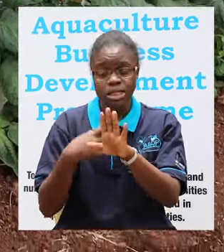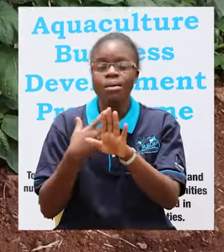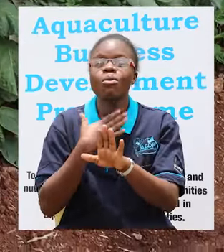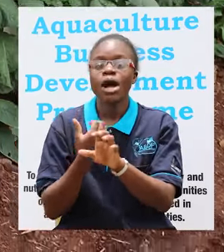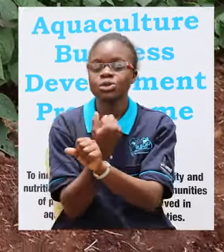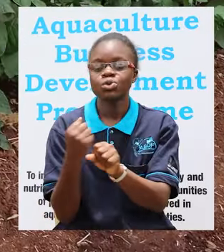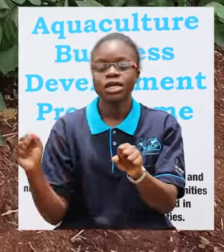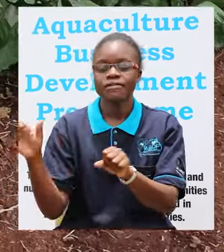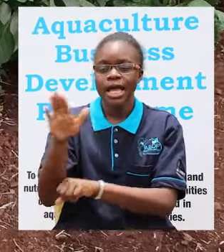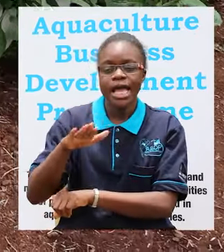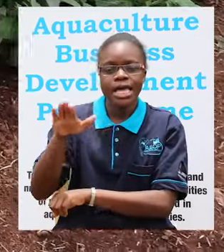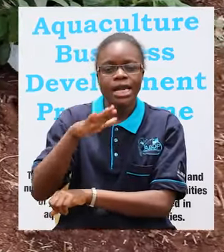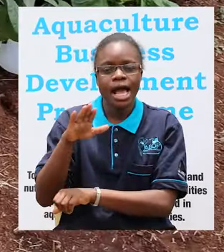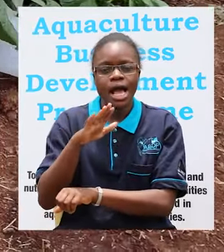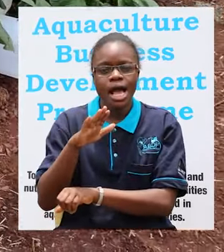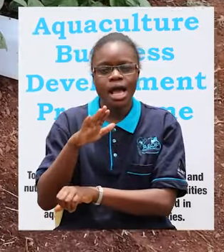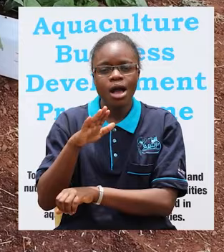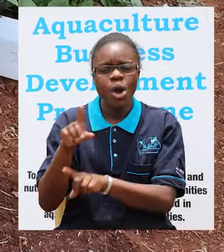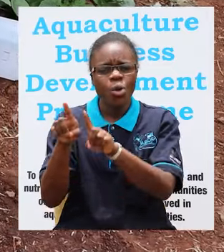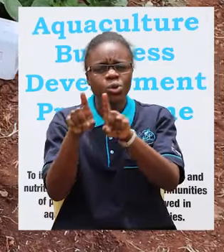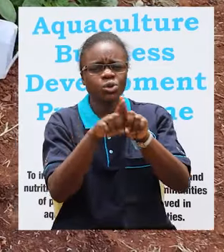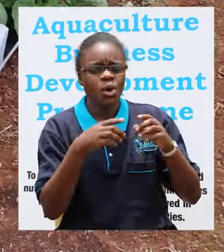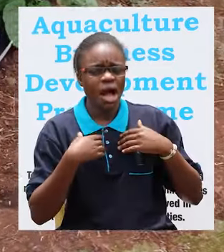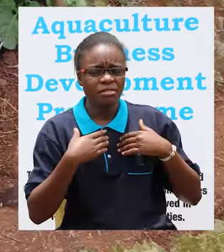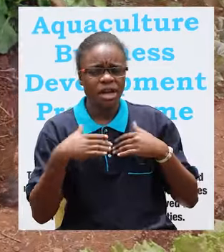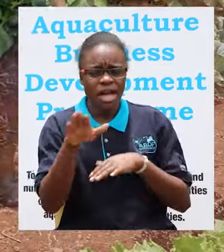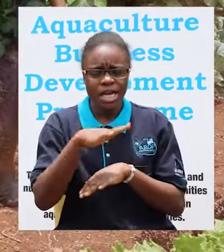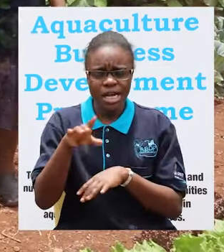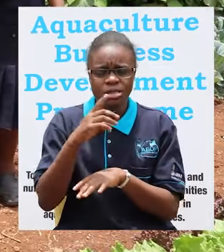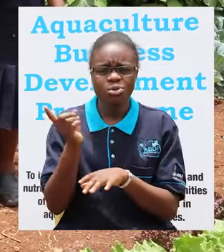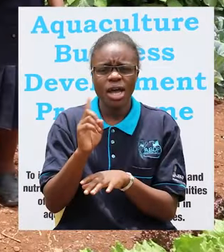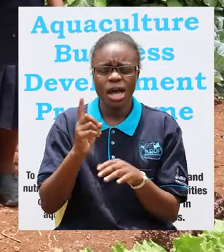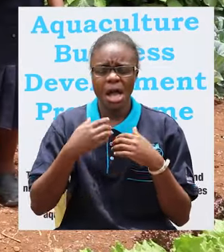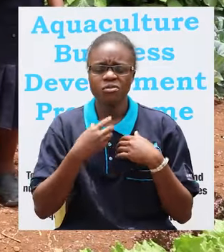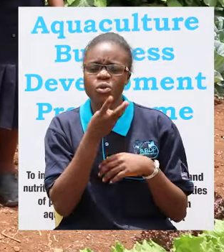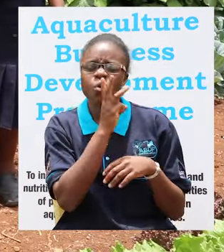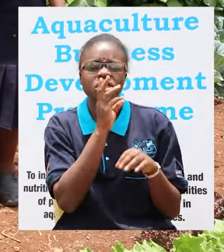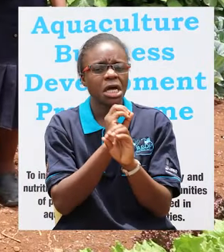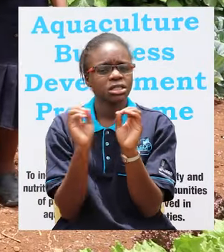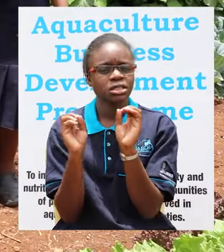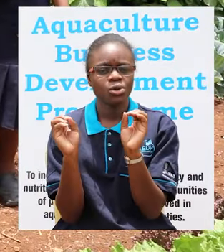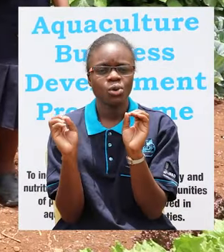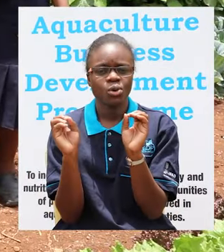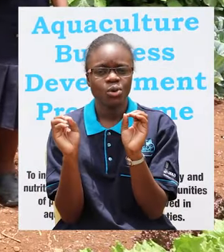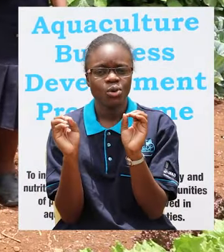want to save on space. Ideal in areas where you have a water conservation